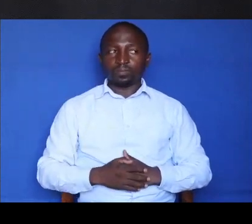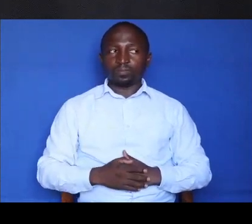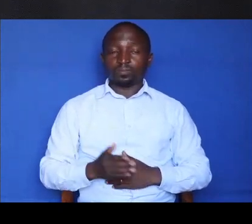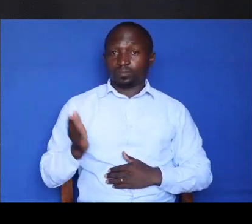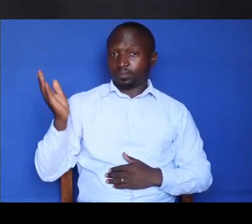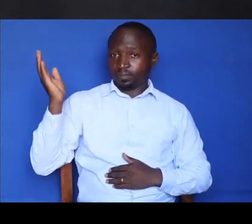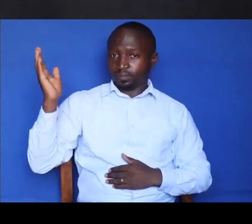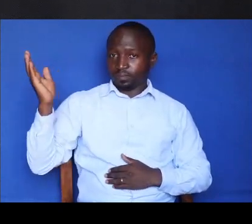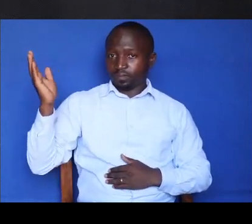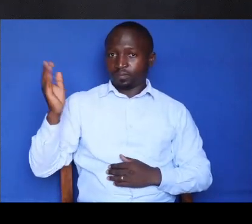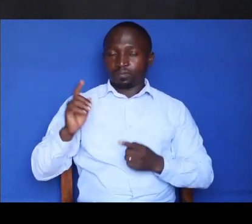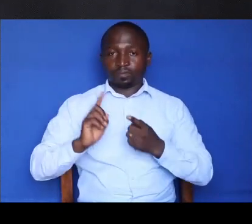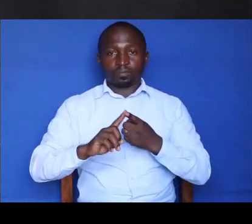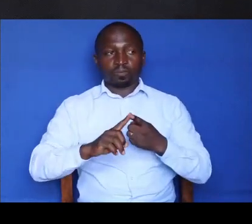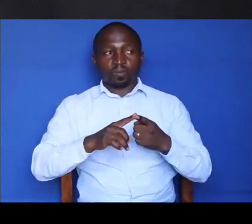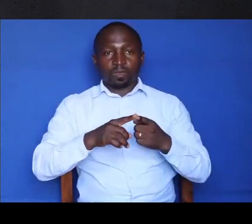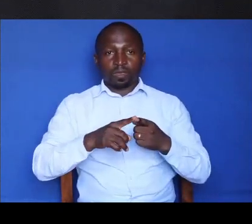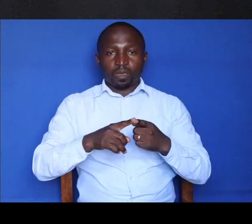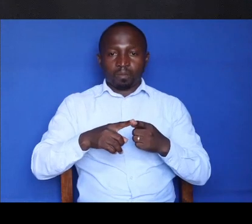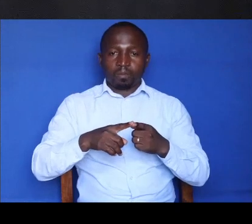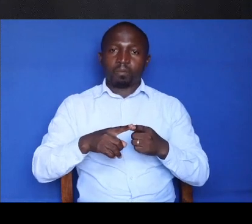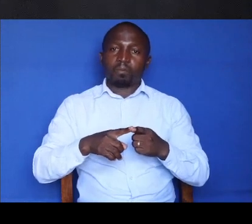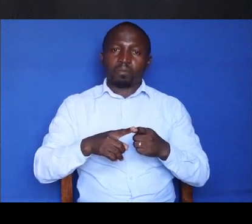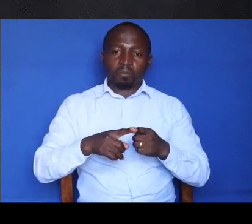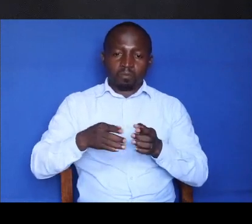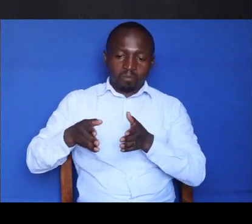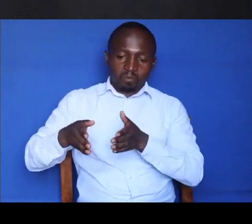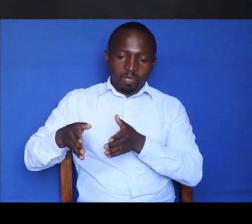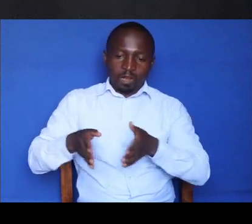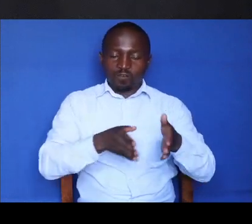This is river profile.